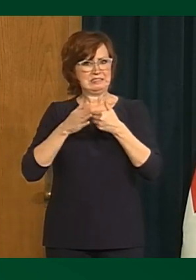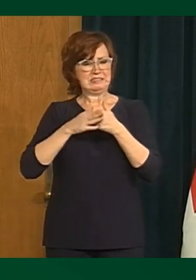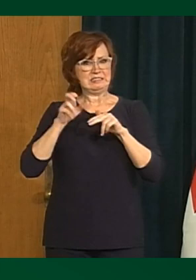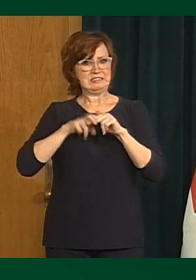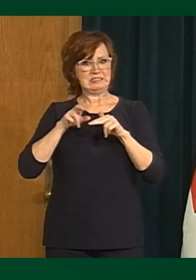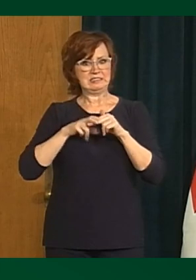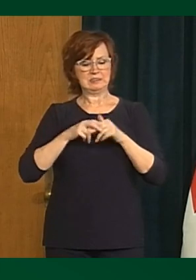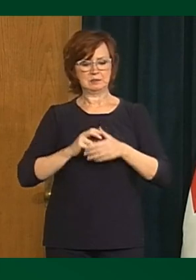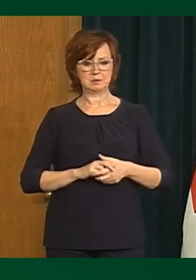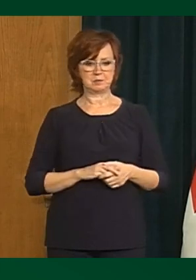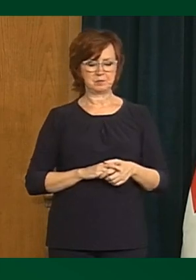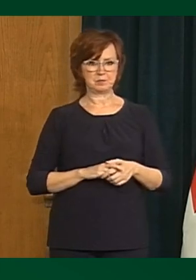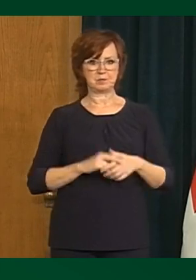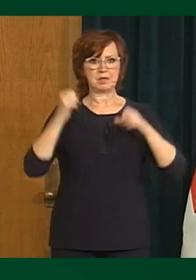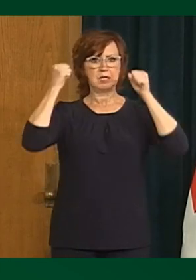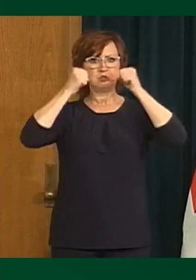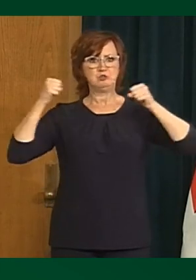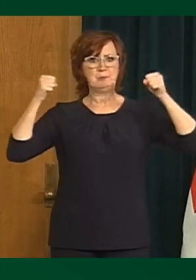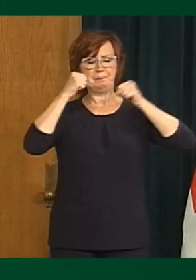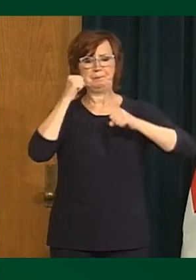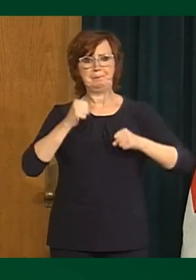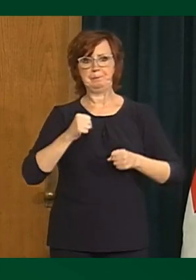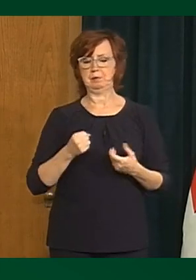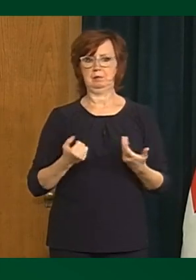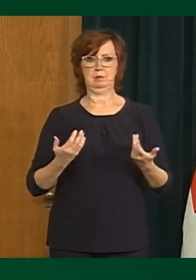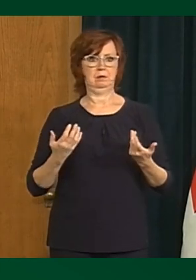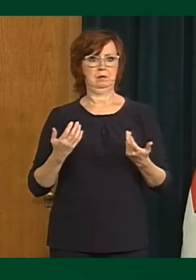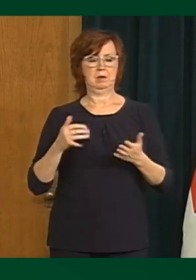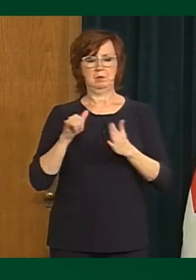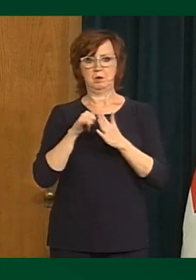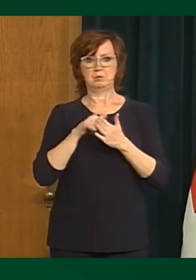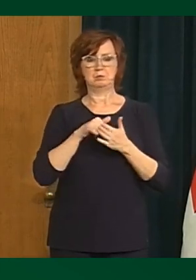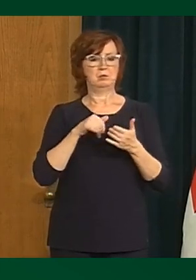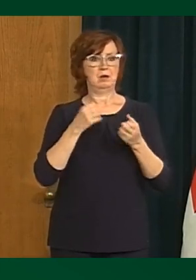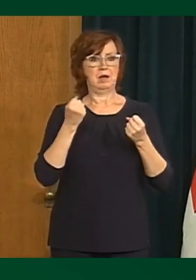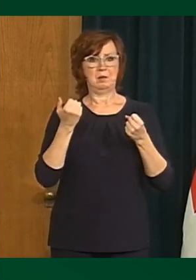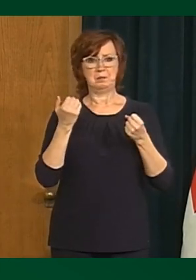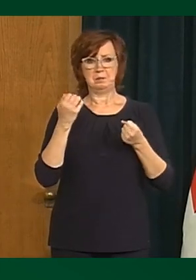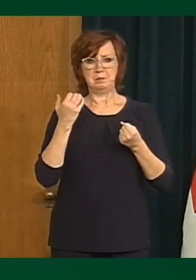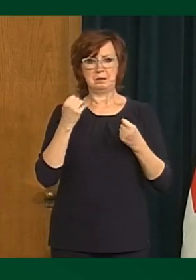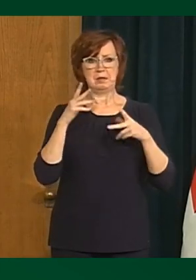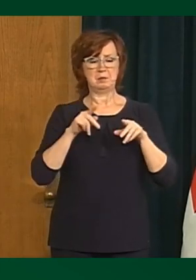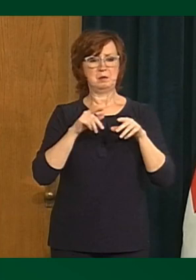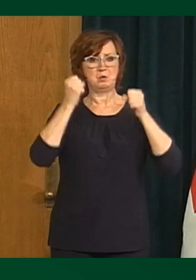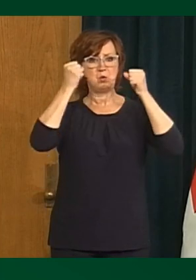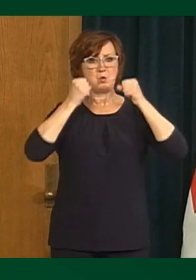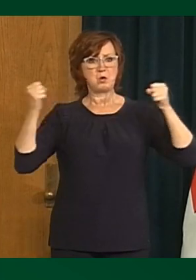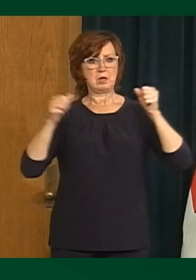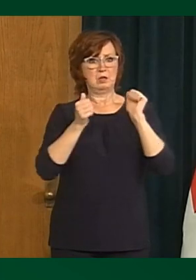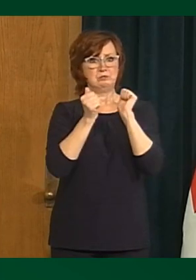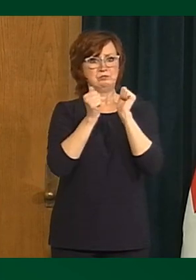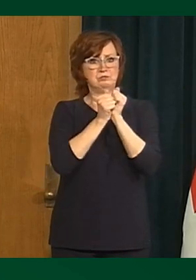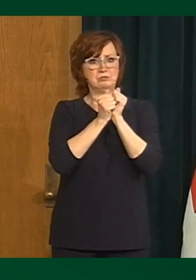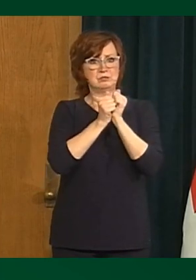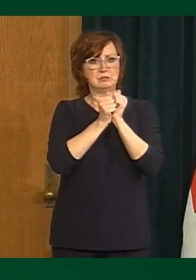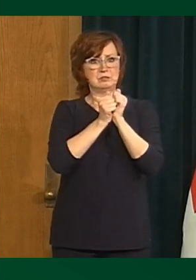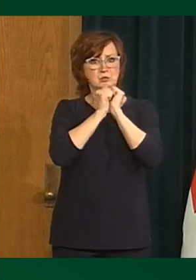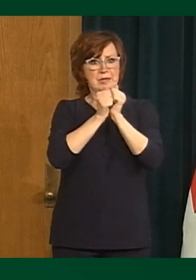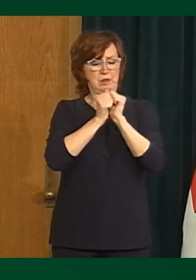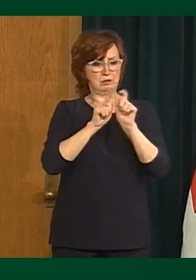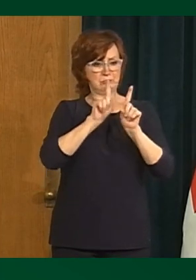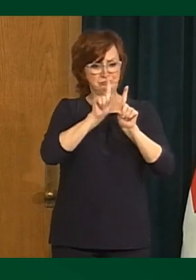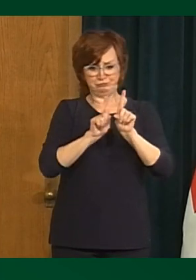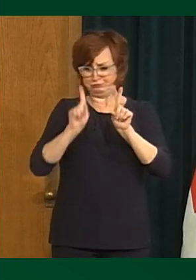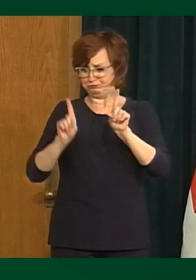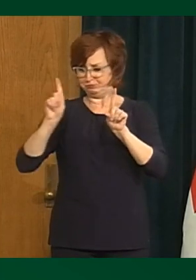gyms, with less number of people in order to reopen safely. And we also are closely monitoring research that's coming around.